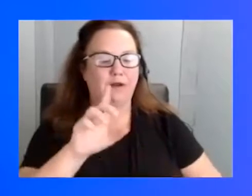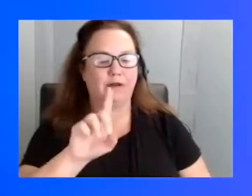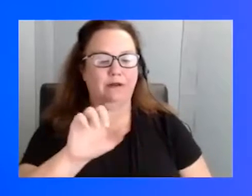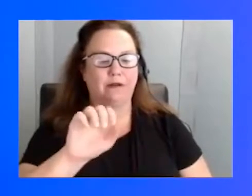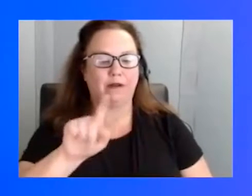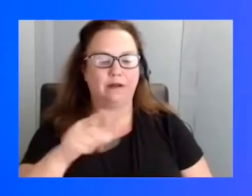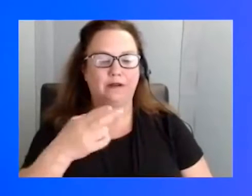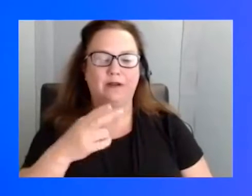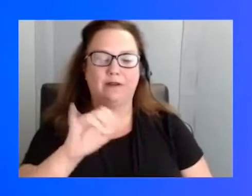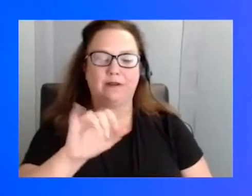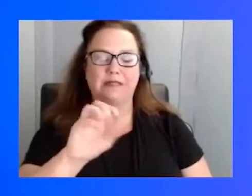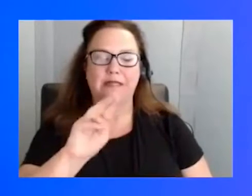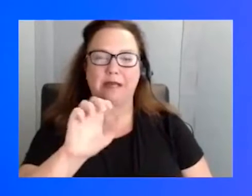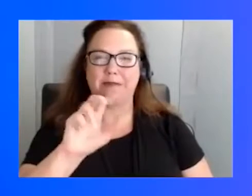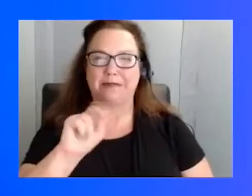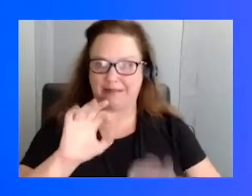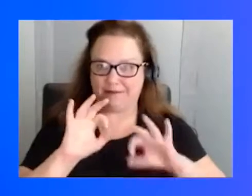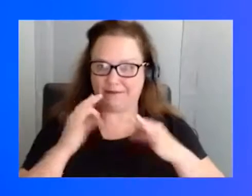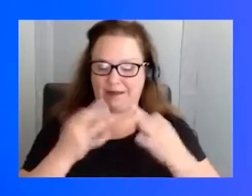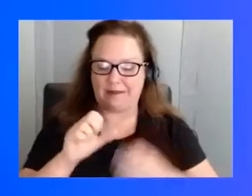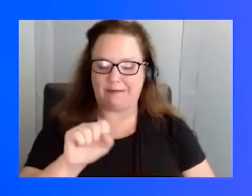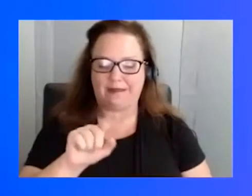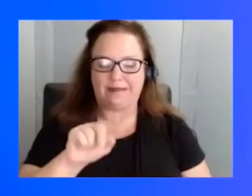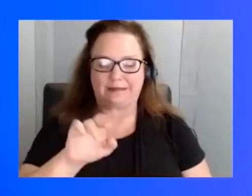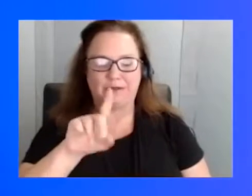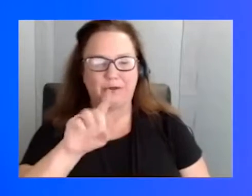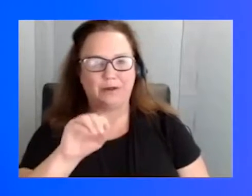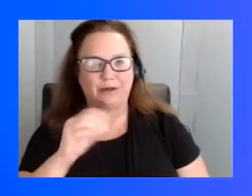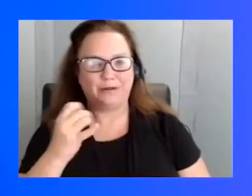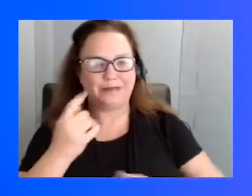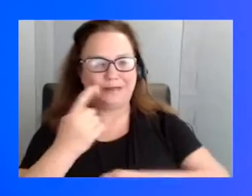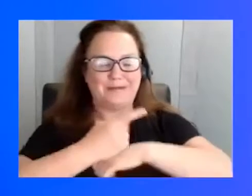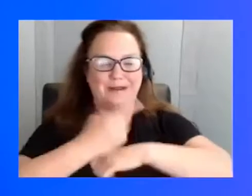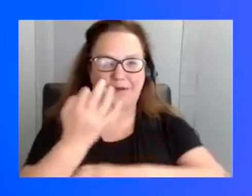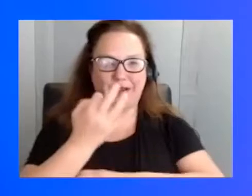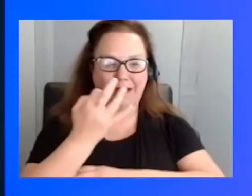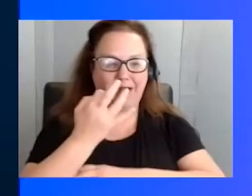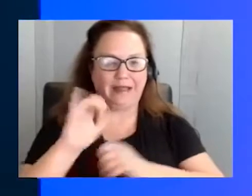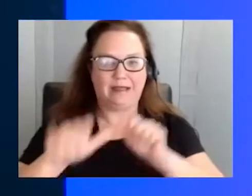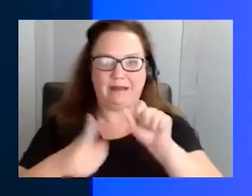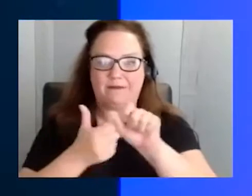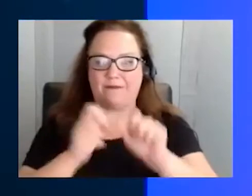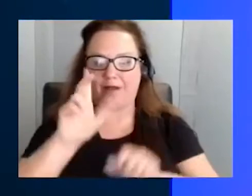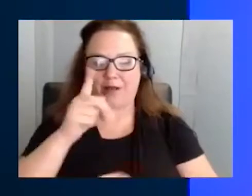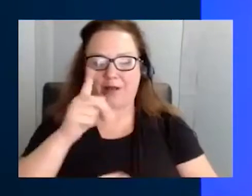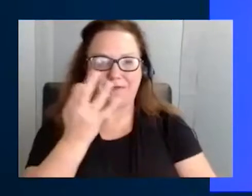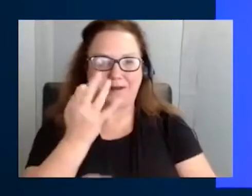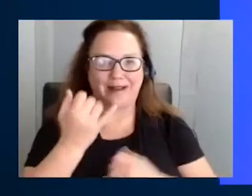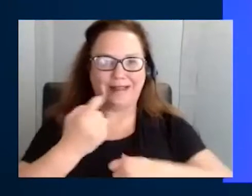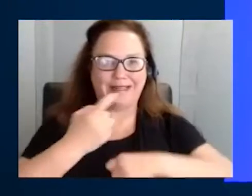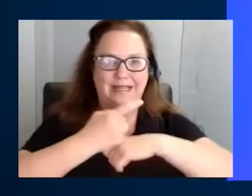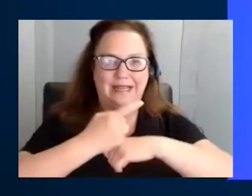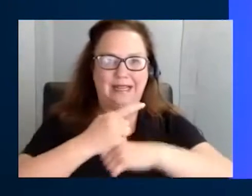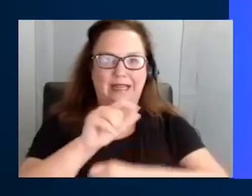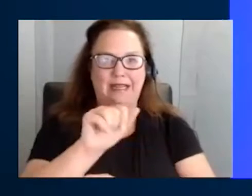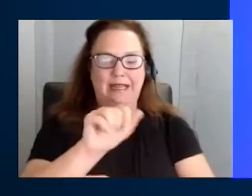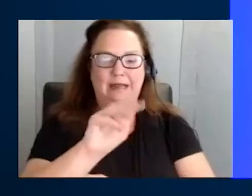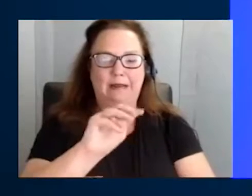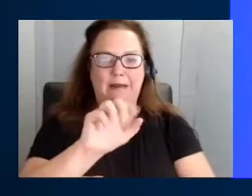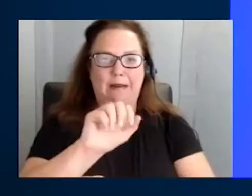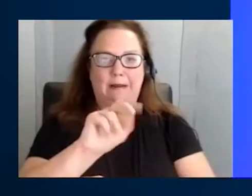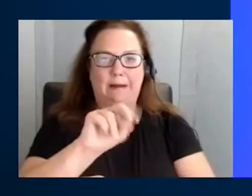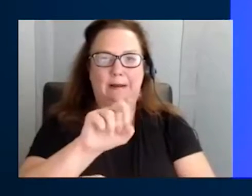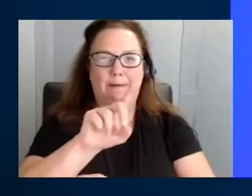Family Broadcast Studio on this wonderful Friday. And today is Follow-Up Friday. So with us, we have Amanda Cackler, who is the Director